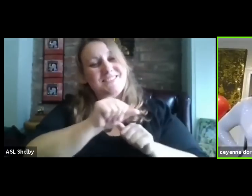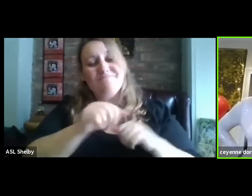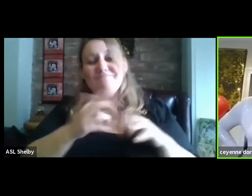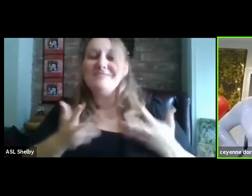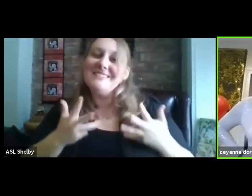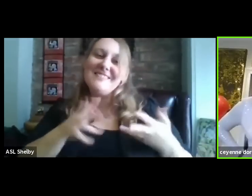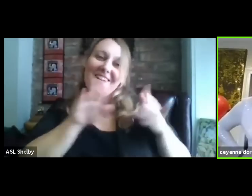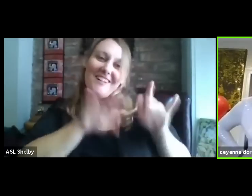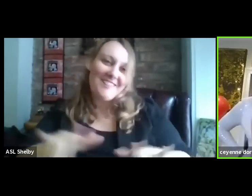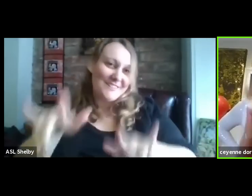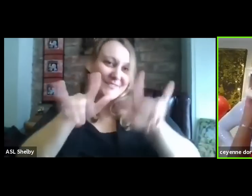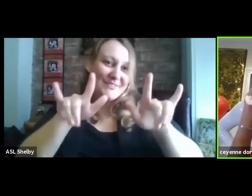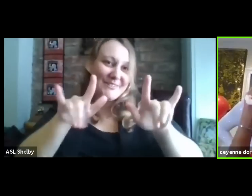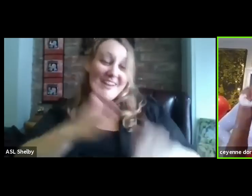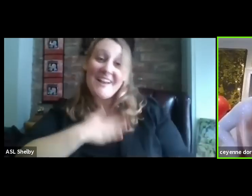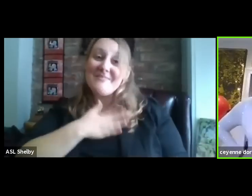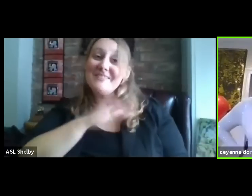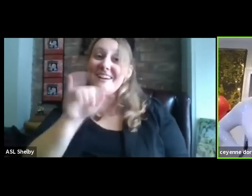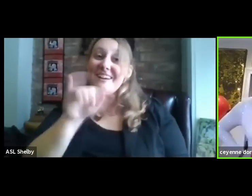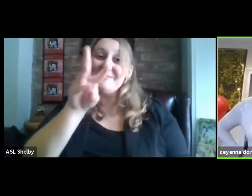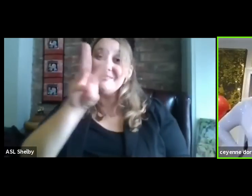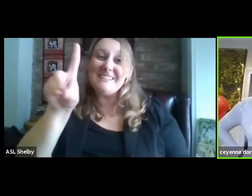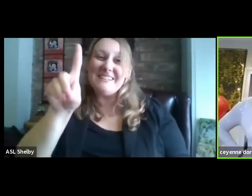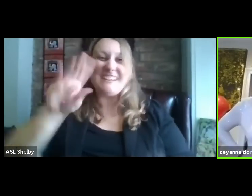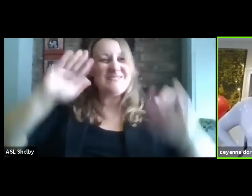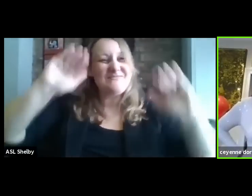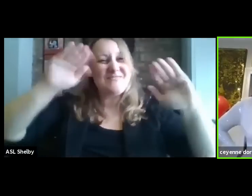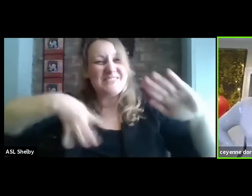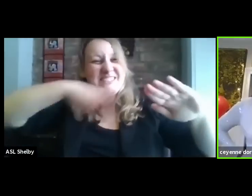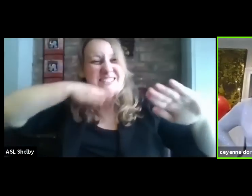Happy International Horse Day. Bye, bitches.